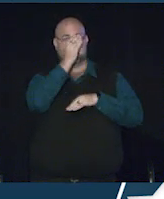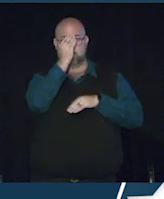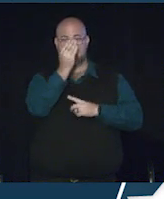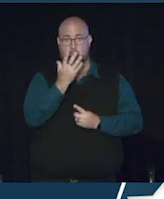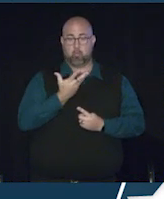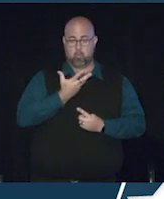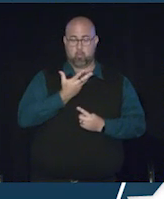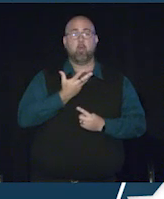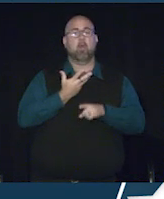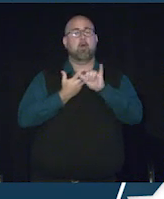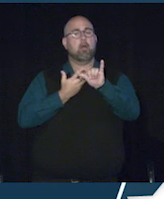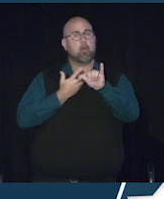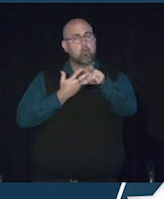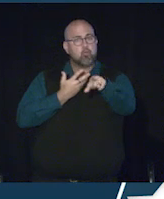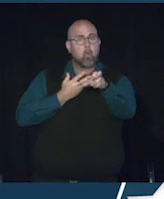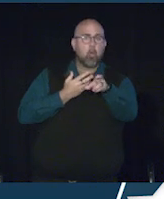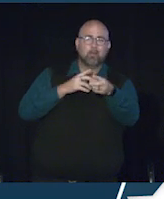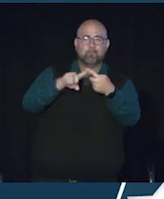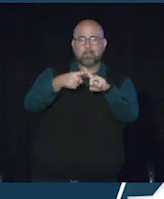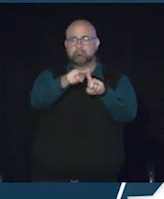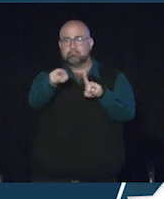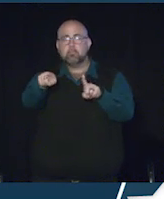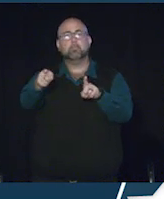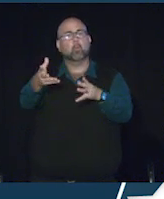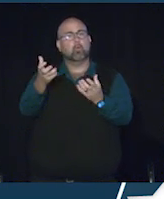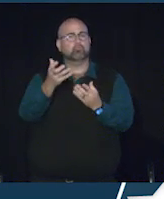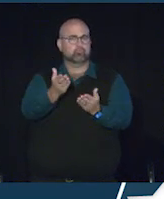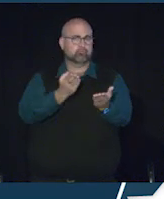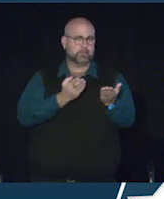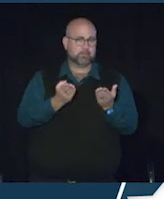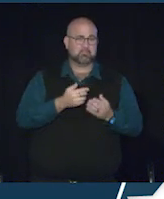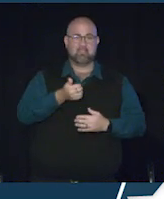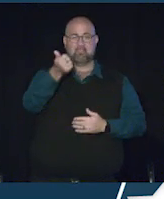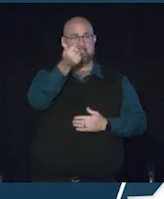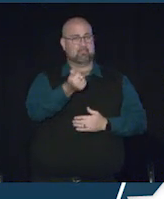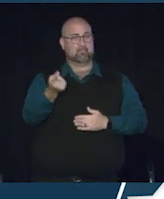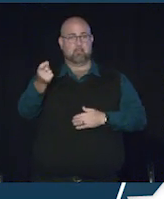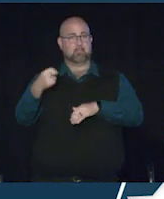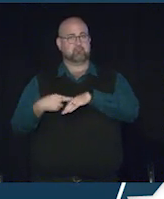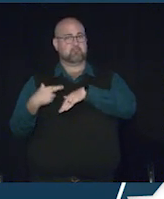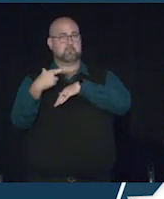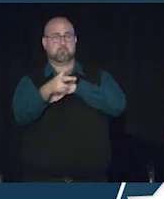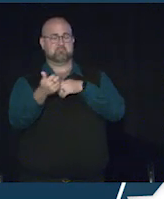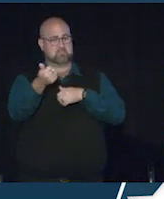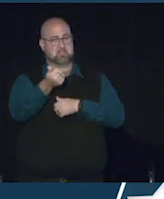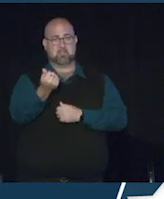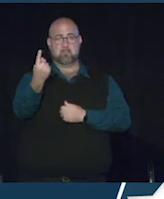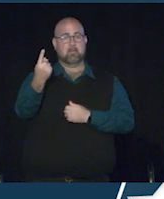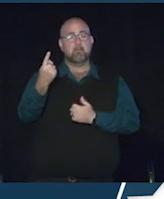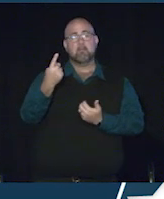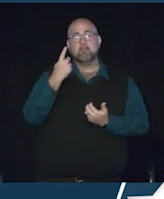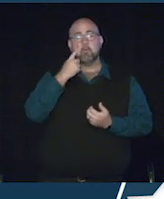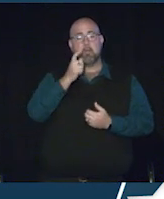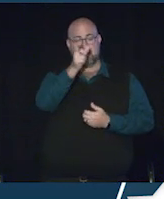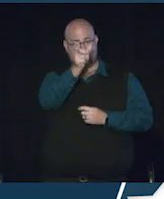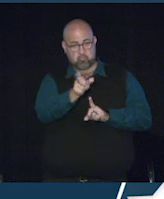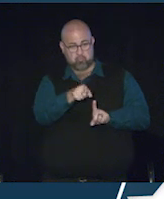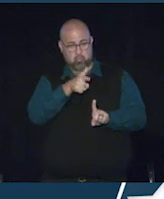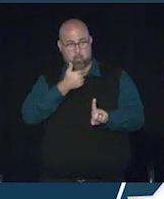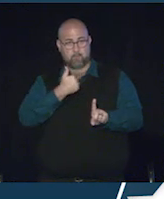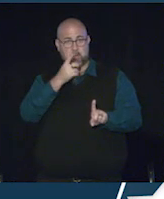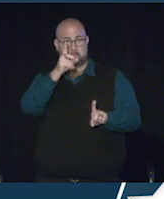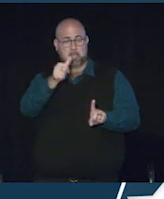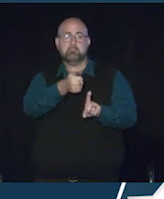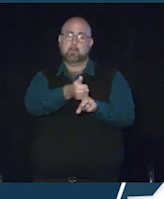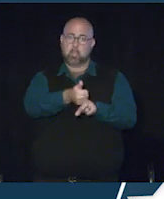is interested in receiving services. Now, anyone can refer an individual. Of course, an individual with a disability can